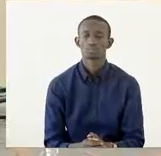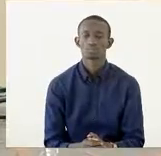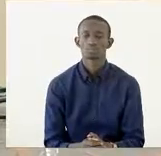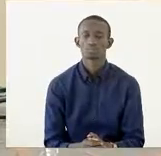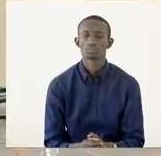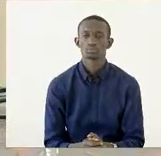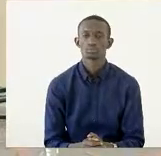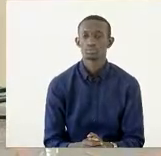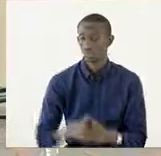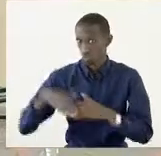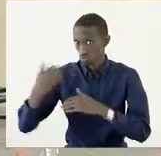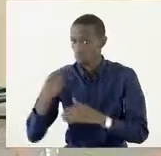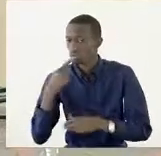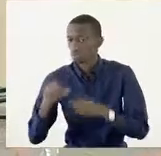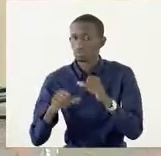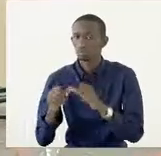And then we talked about